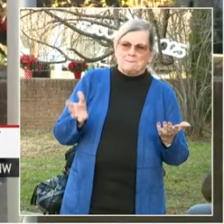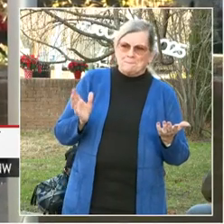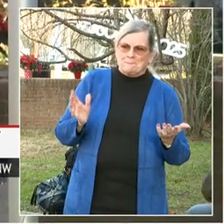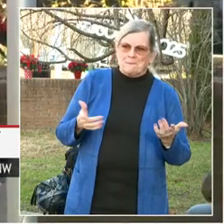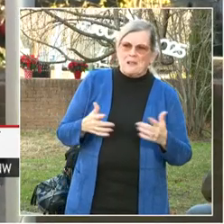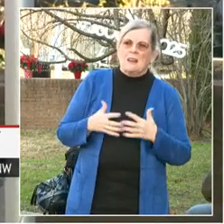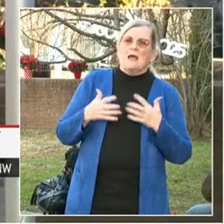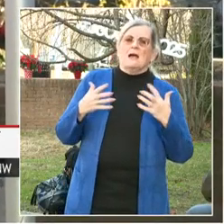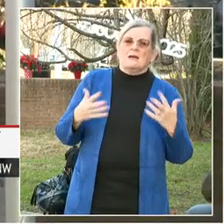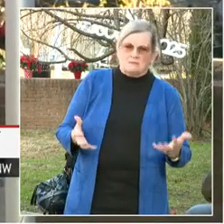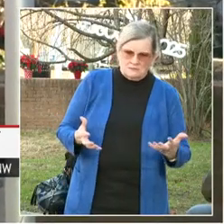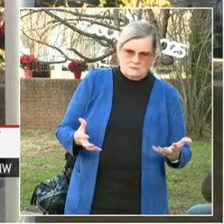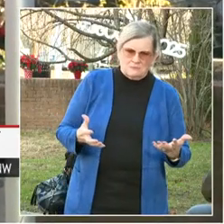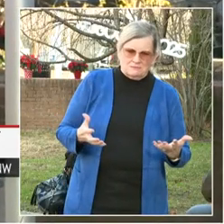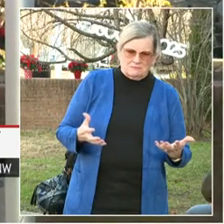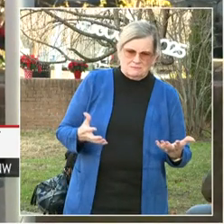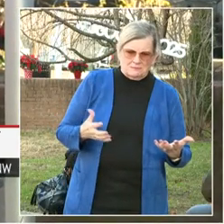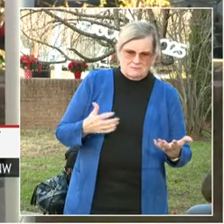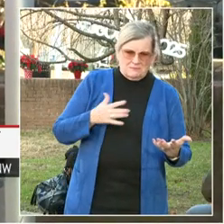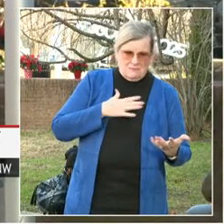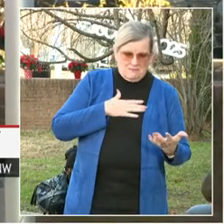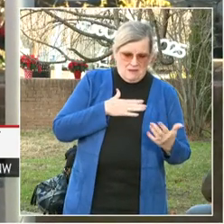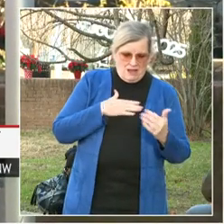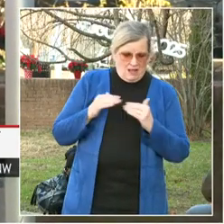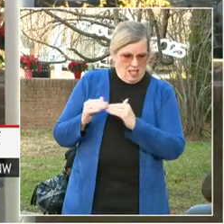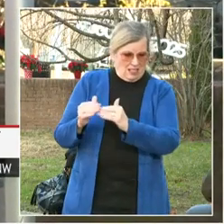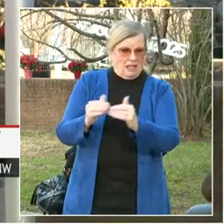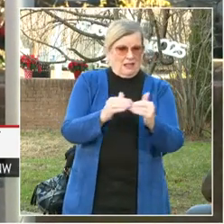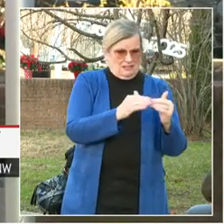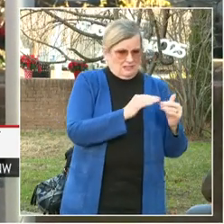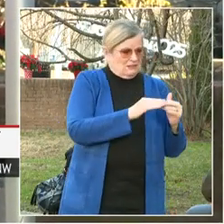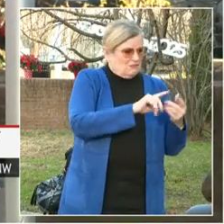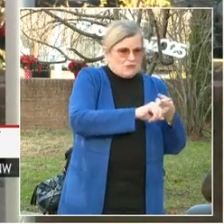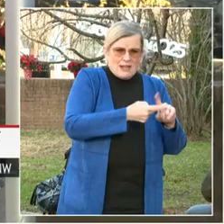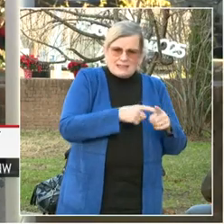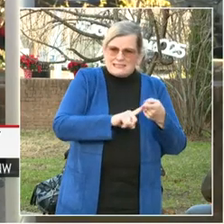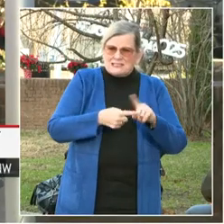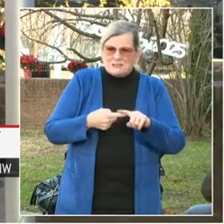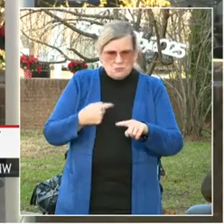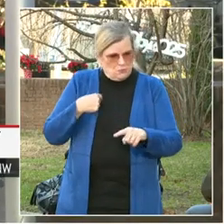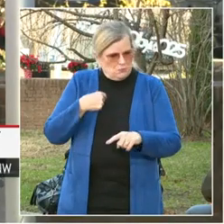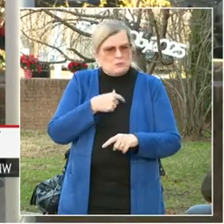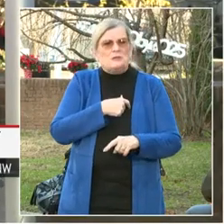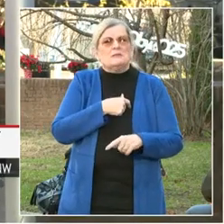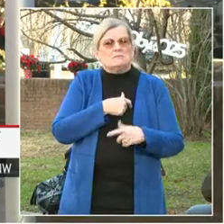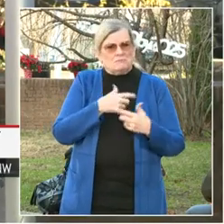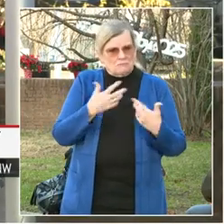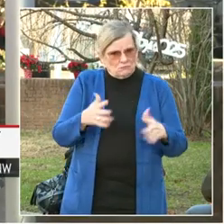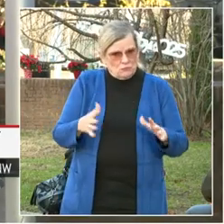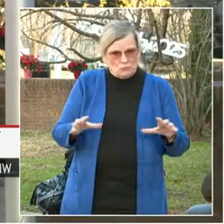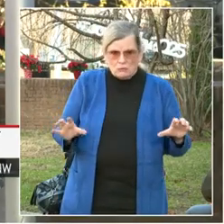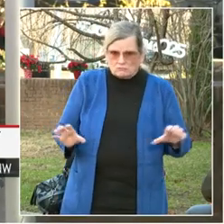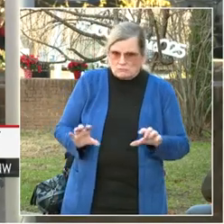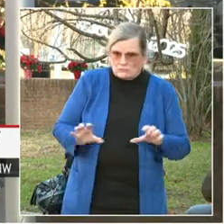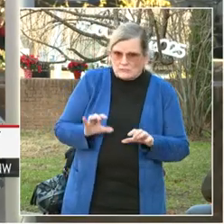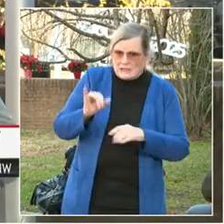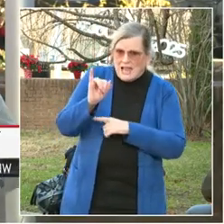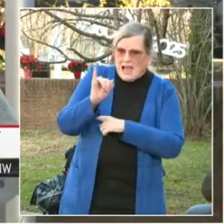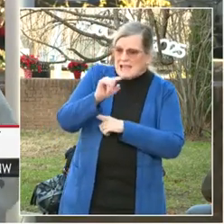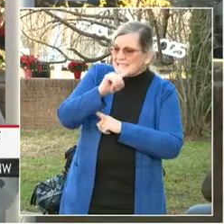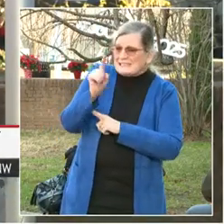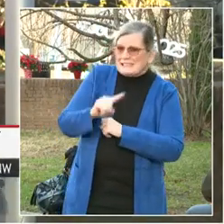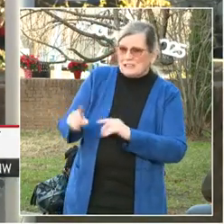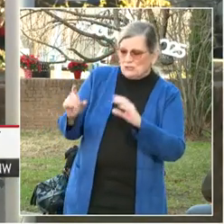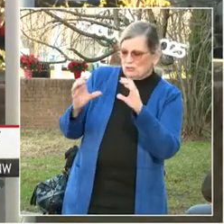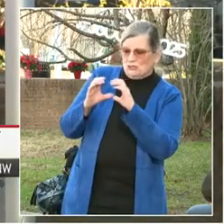of my fellow friends, we did the IZ certification course, and it's